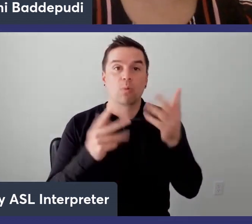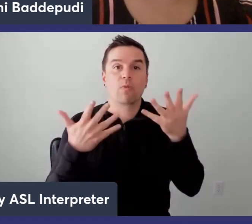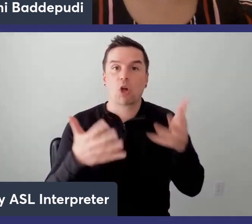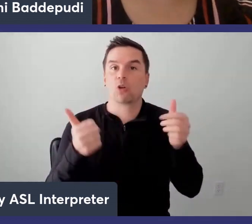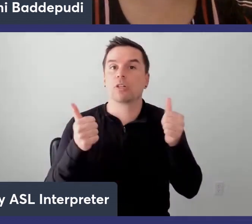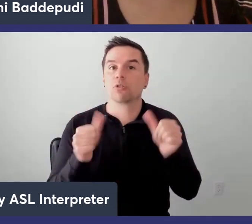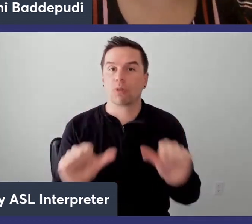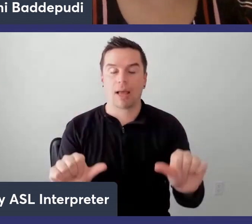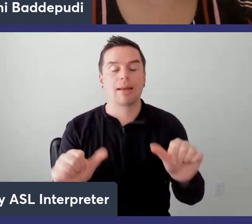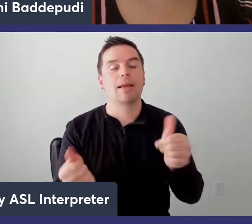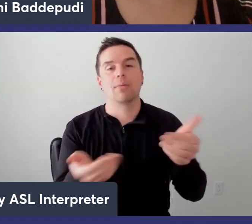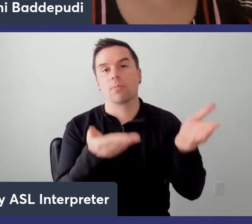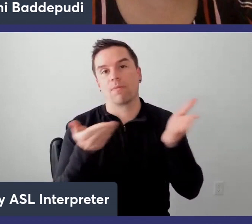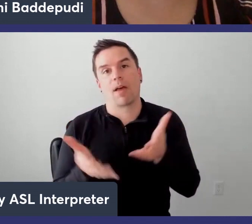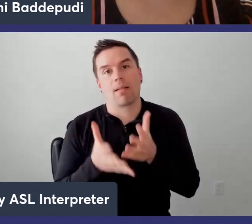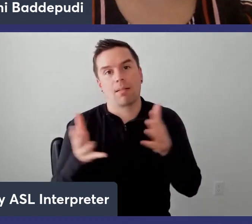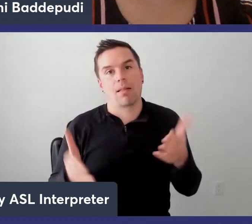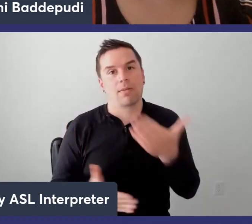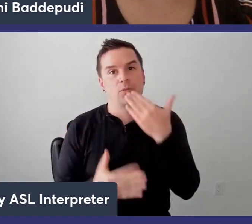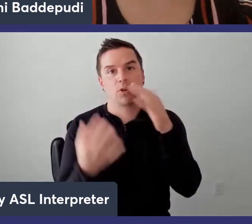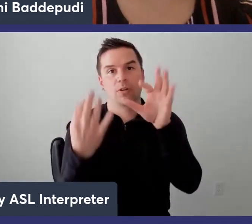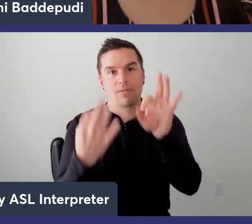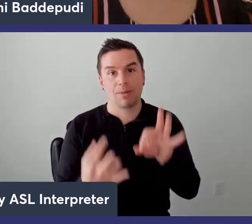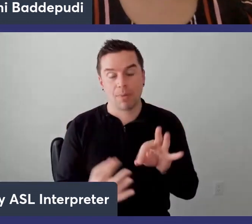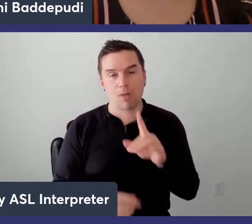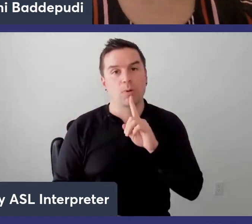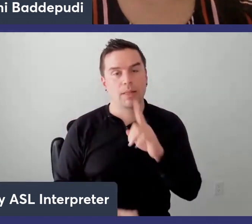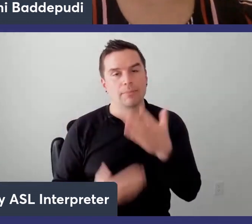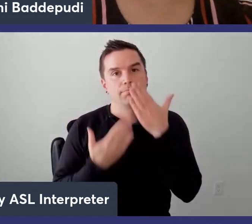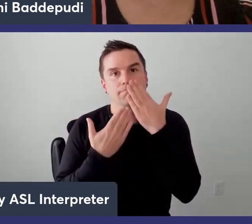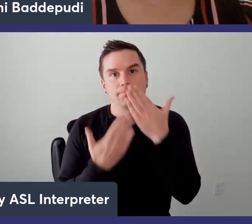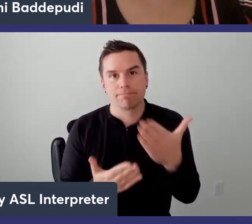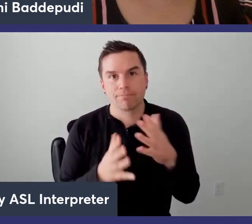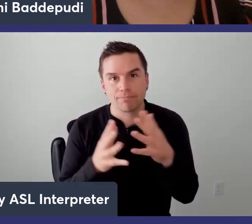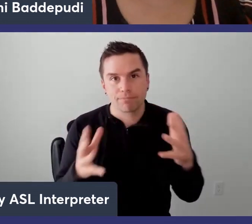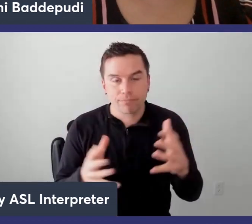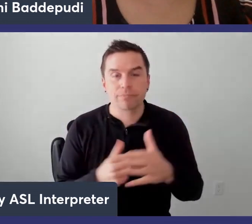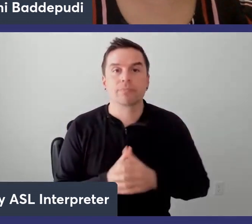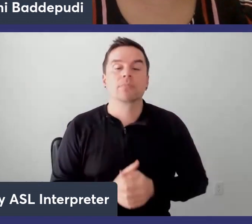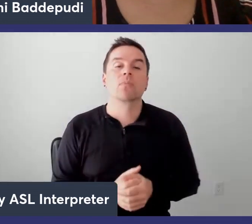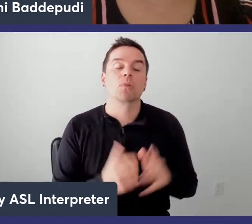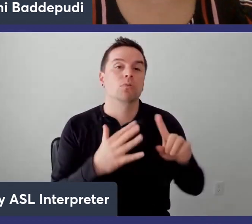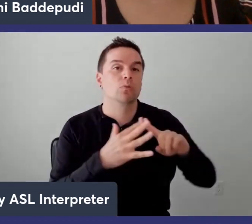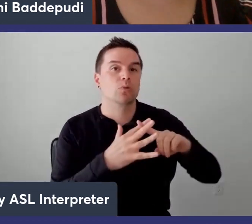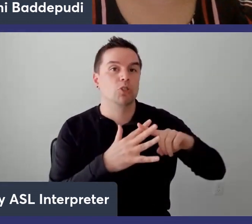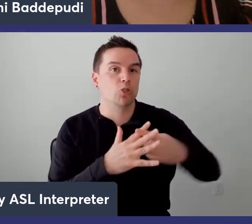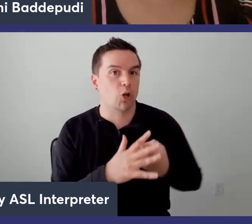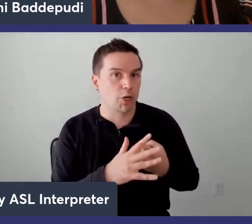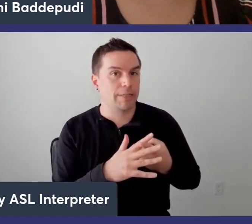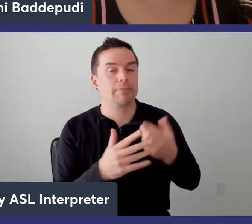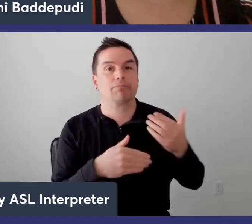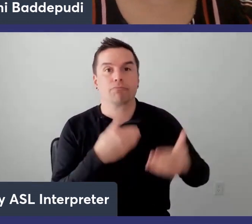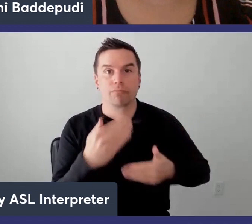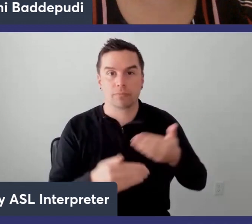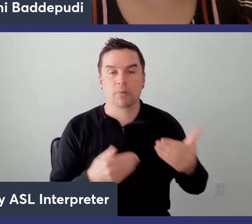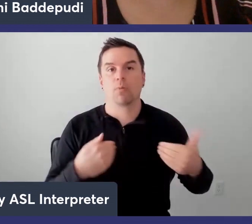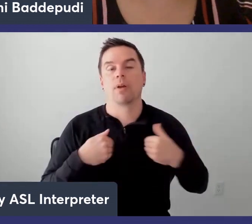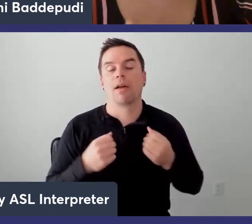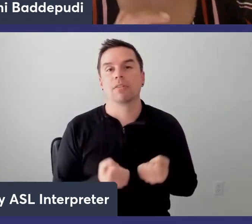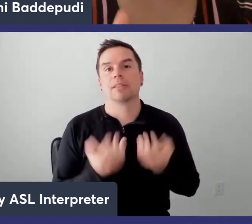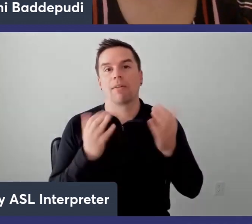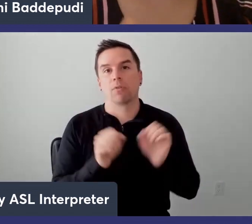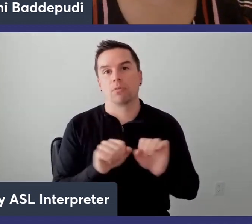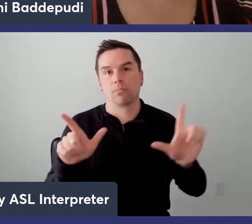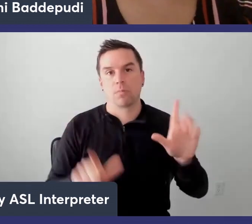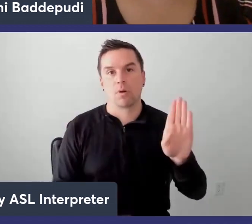lot of good feedback. Really value that. In terms of getting started, we have a bunch of blogs, you know, and